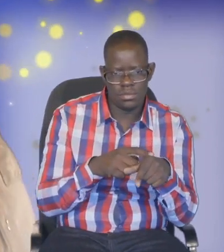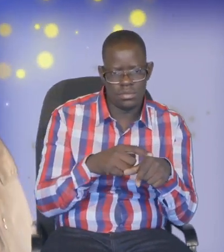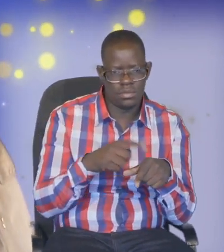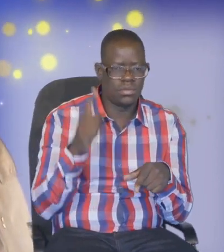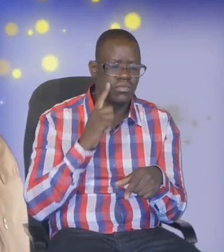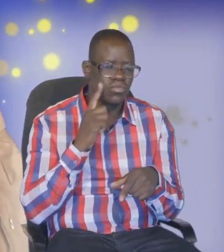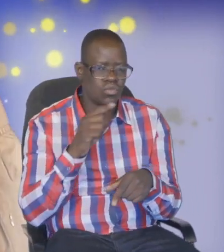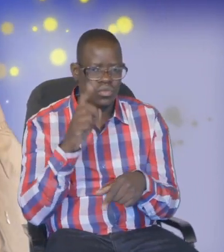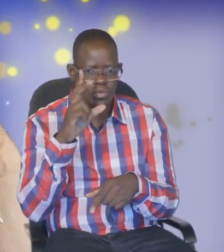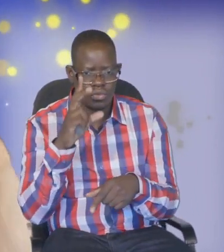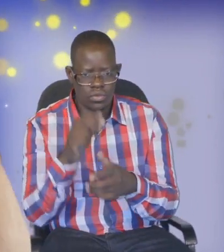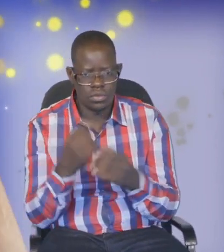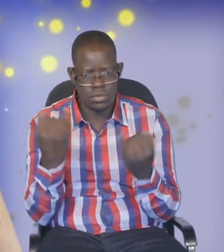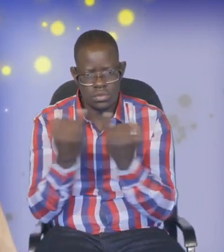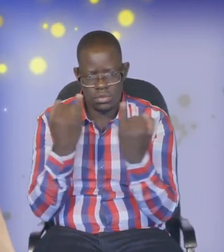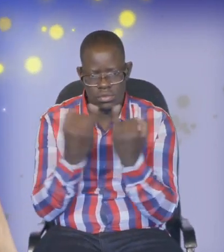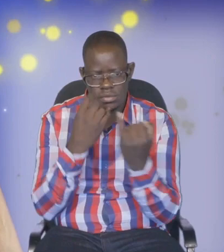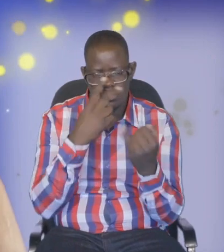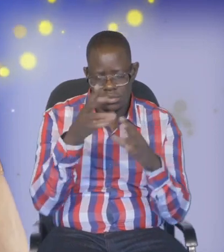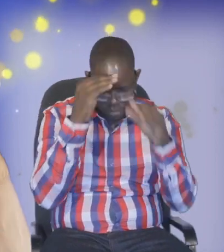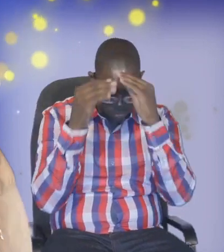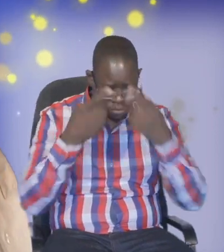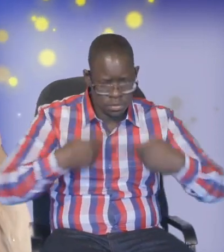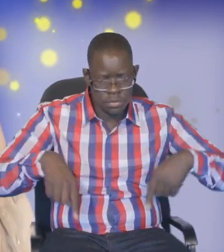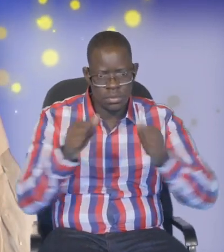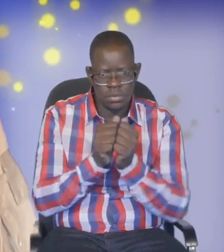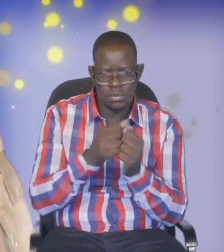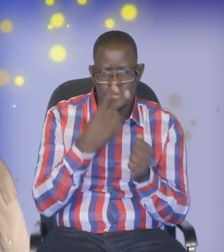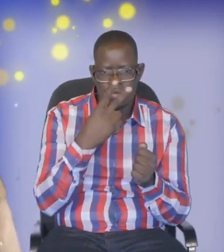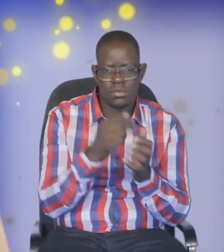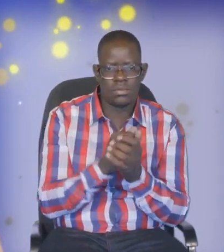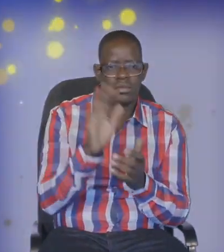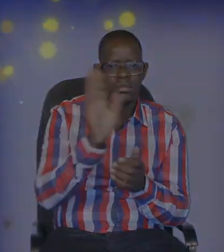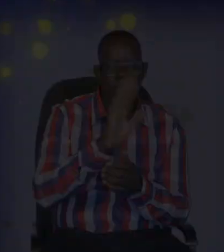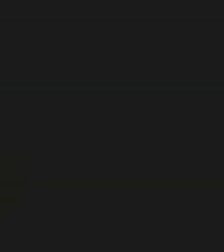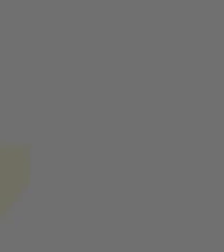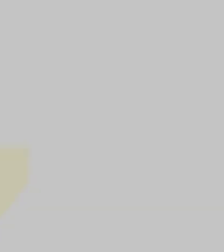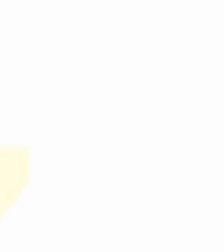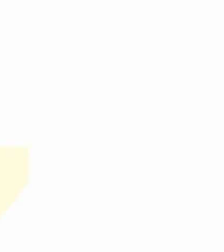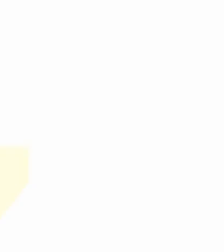creditors control. I hope you enjoyed watching and learning with us. See you again soon. Bye bye.